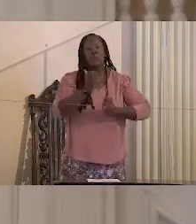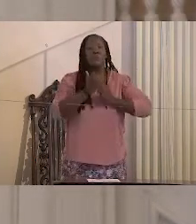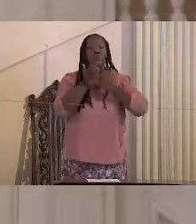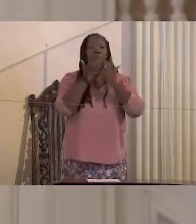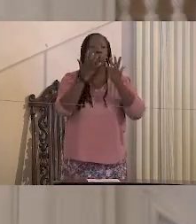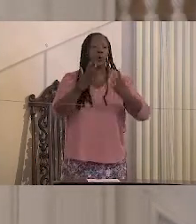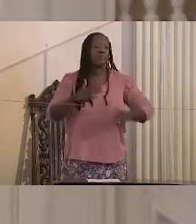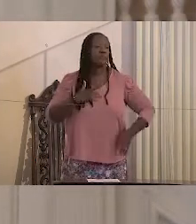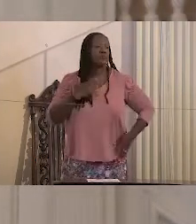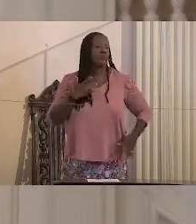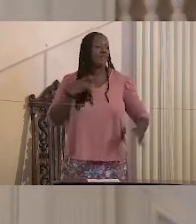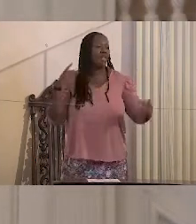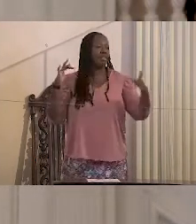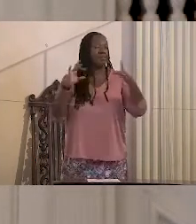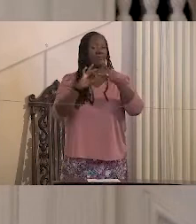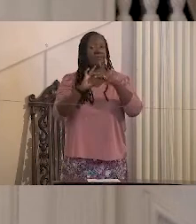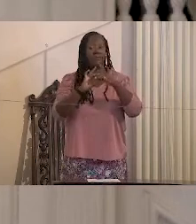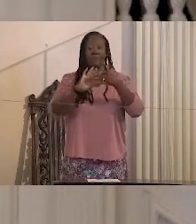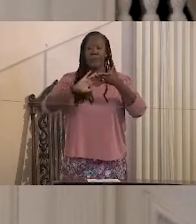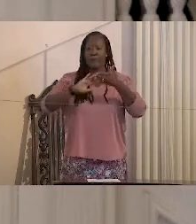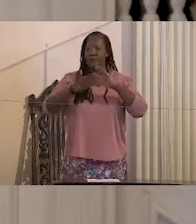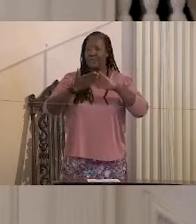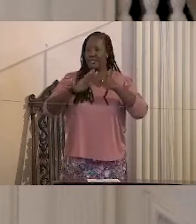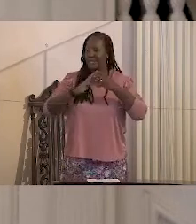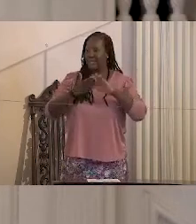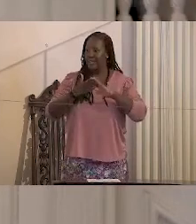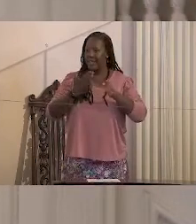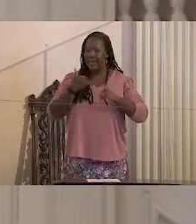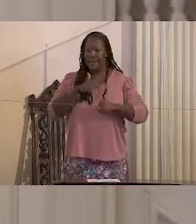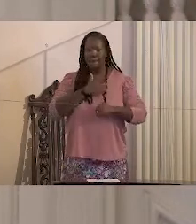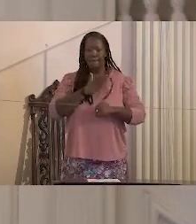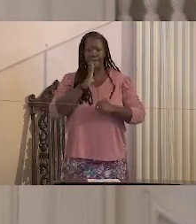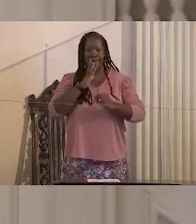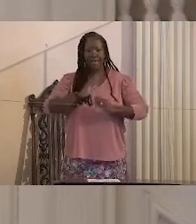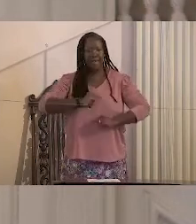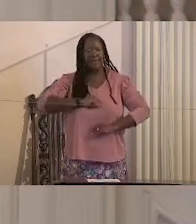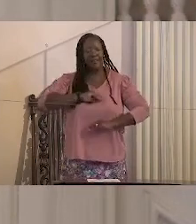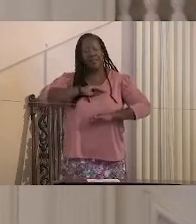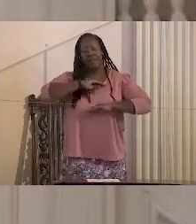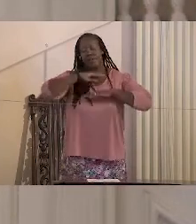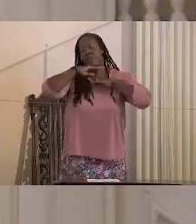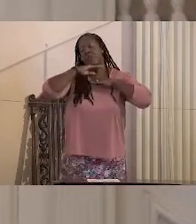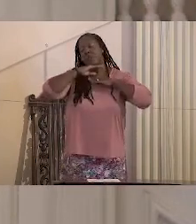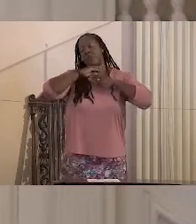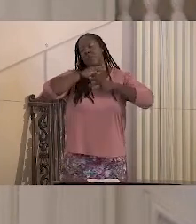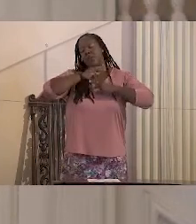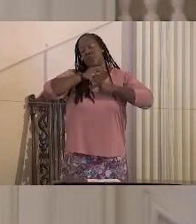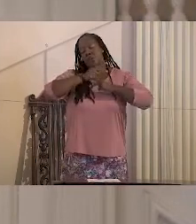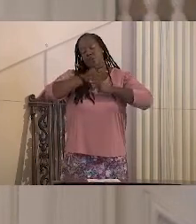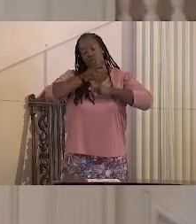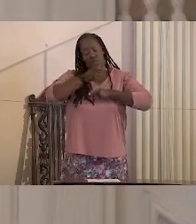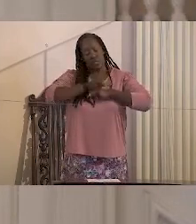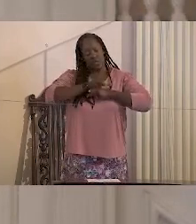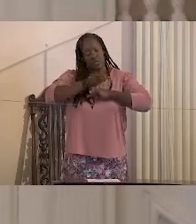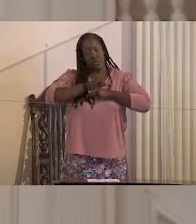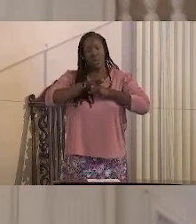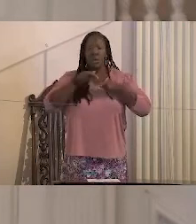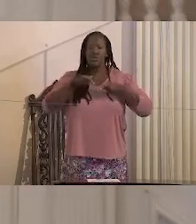community. May it nourish and sustain us through these troubling times.